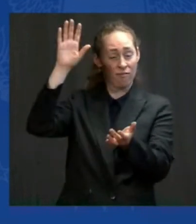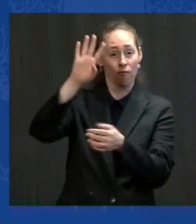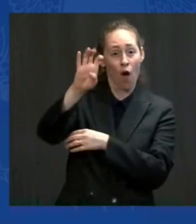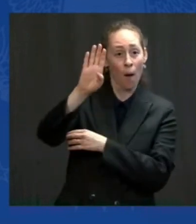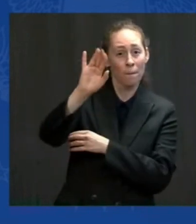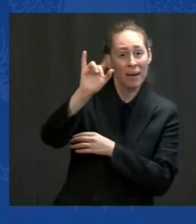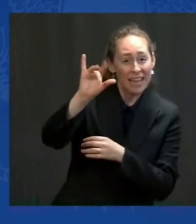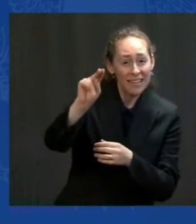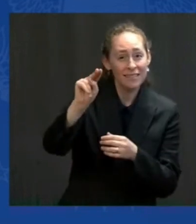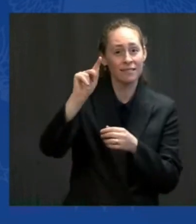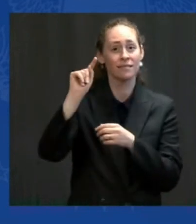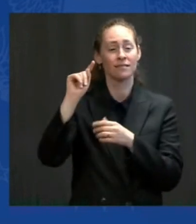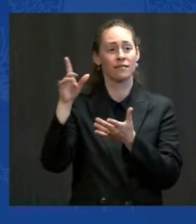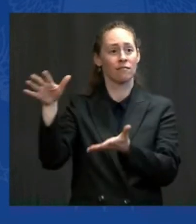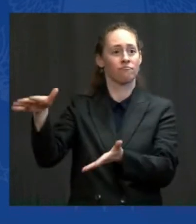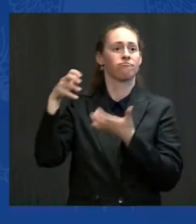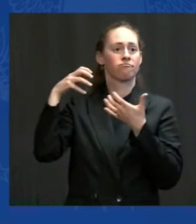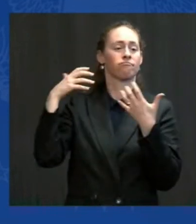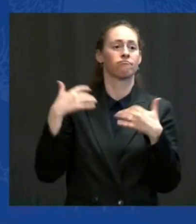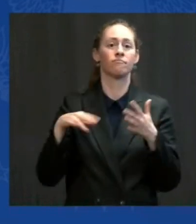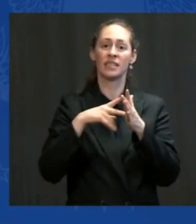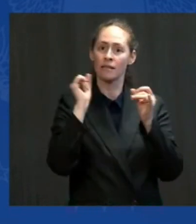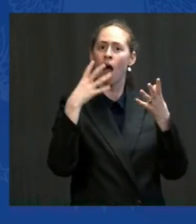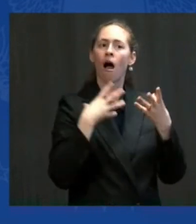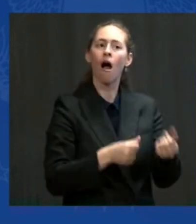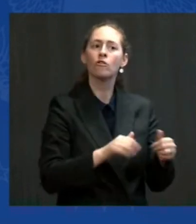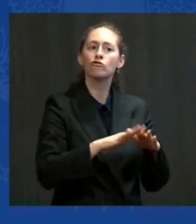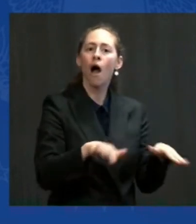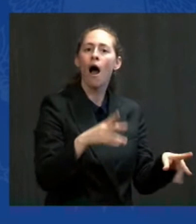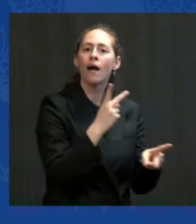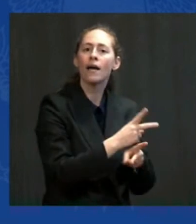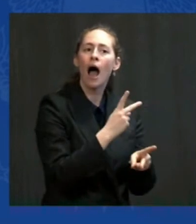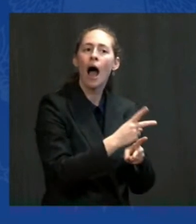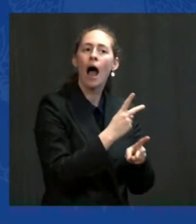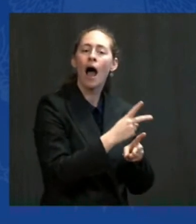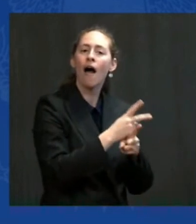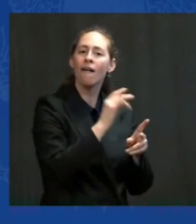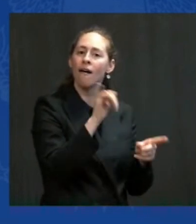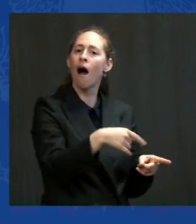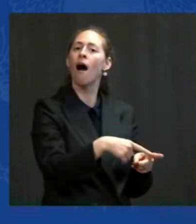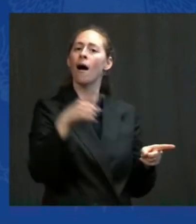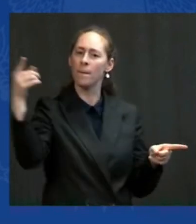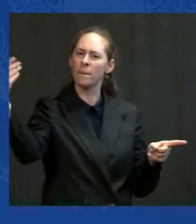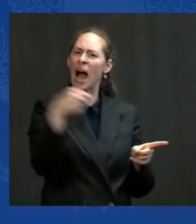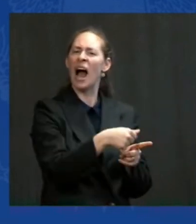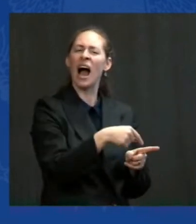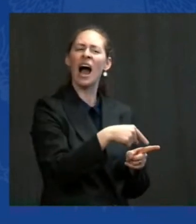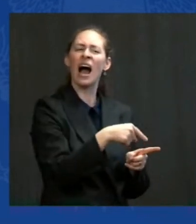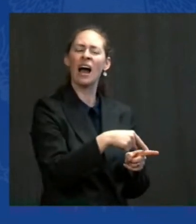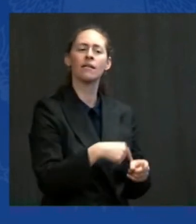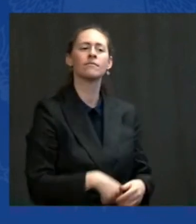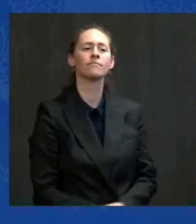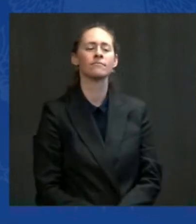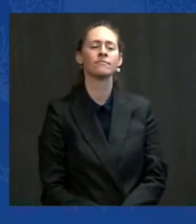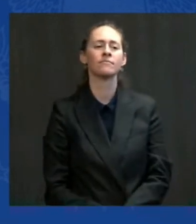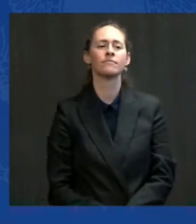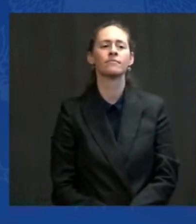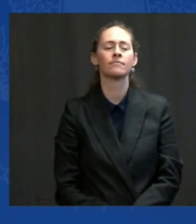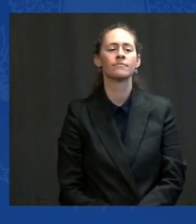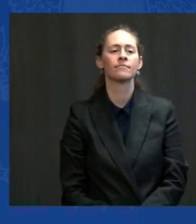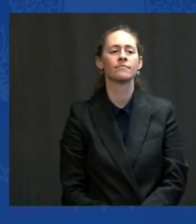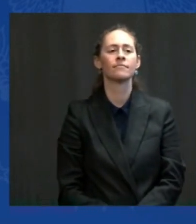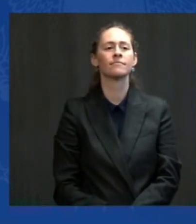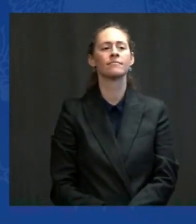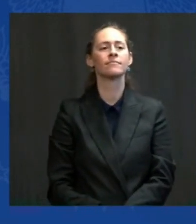child care tax credit. If we end tax breaks for fossil fuels and make polluters pay to clean up the messes